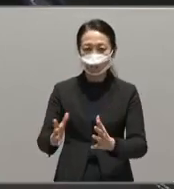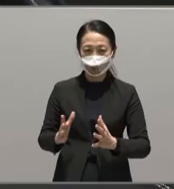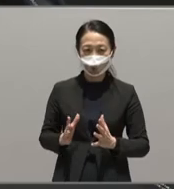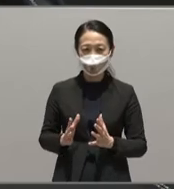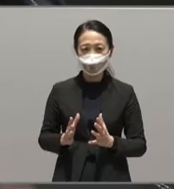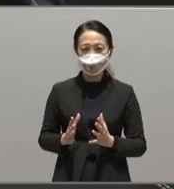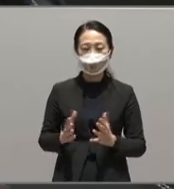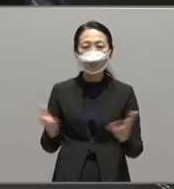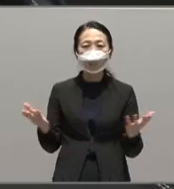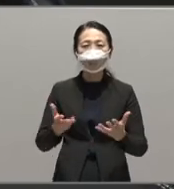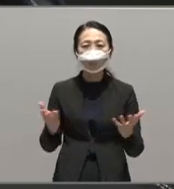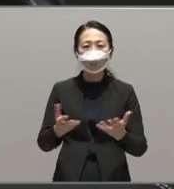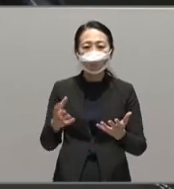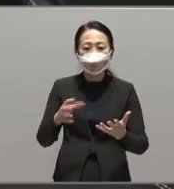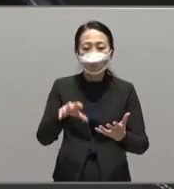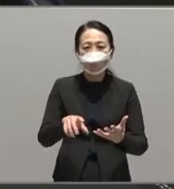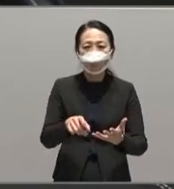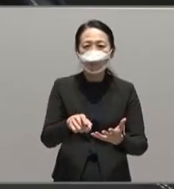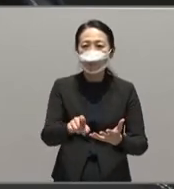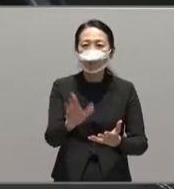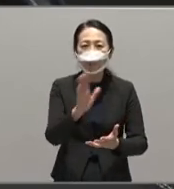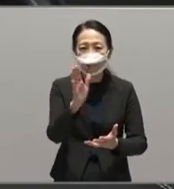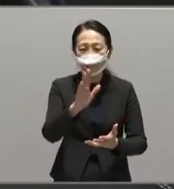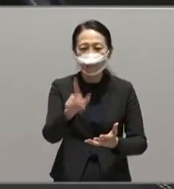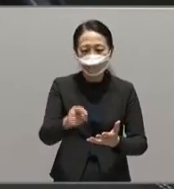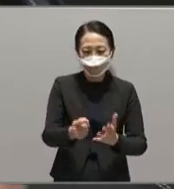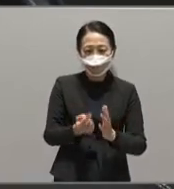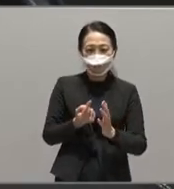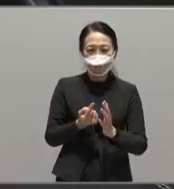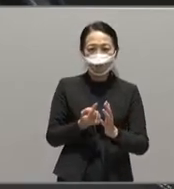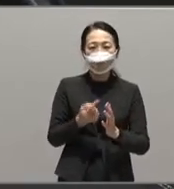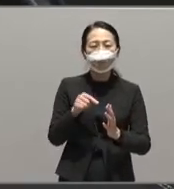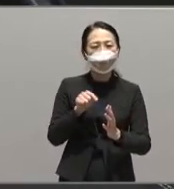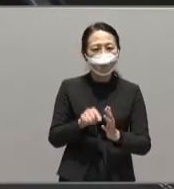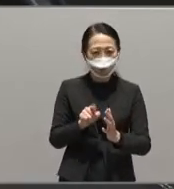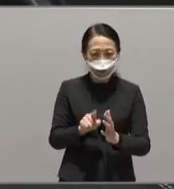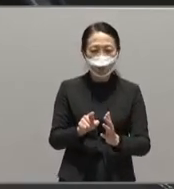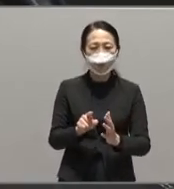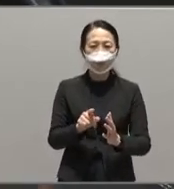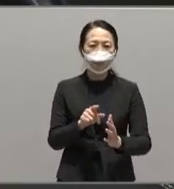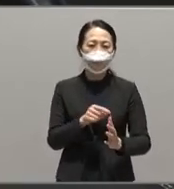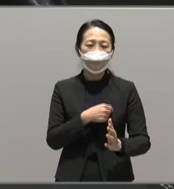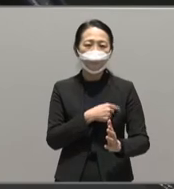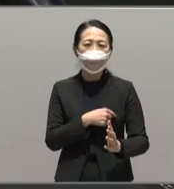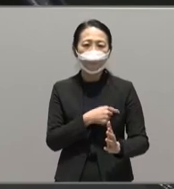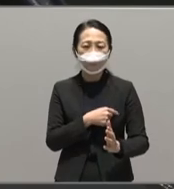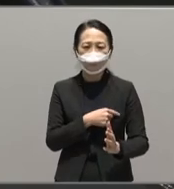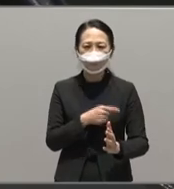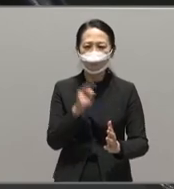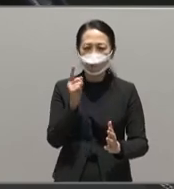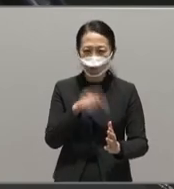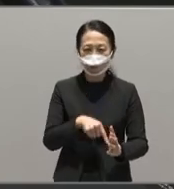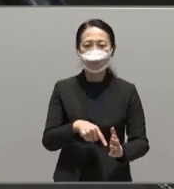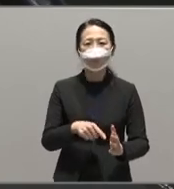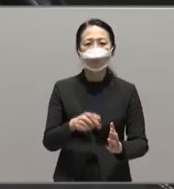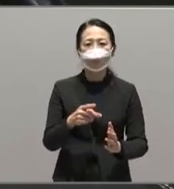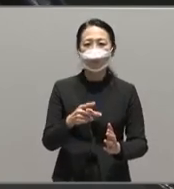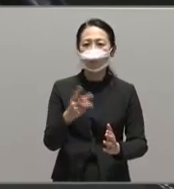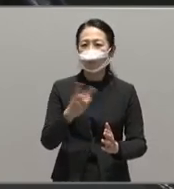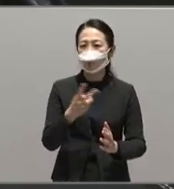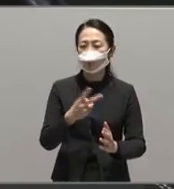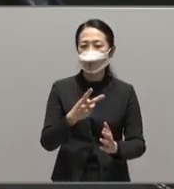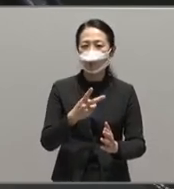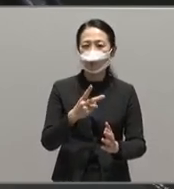people because of COVID-19. You cannot go to the office. You have to work from home. You have to isolate yourself. And there's a lot of